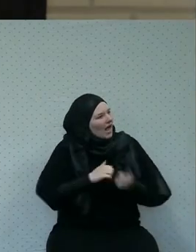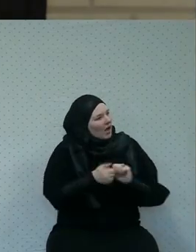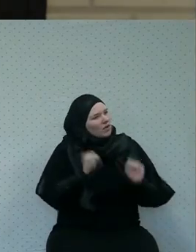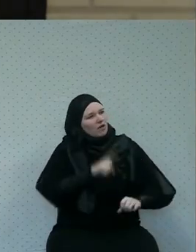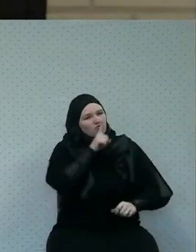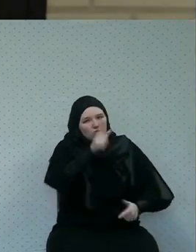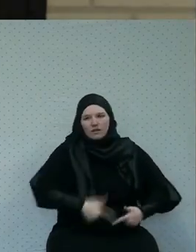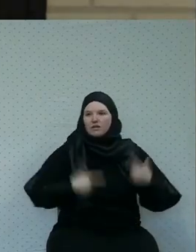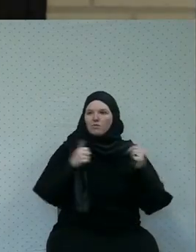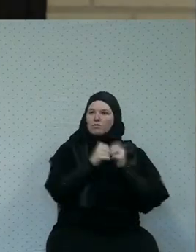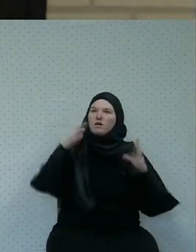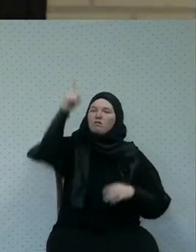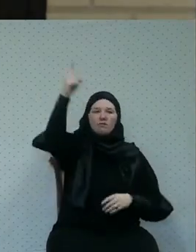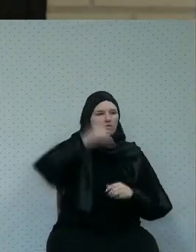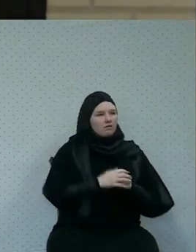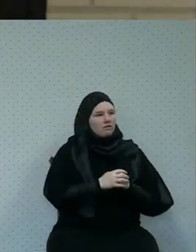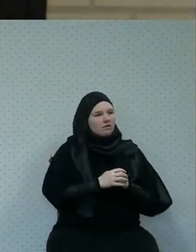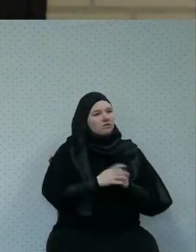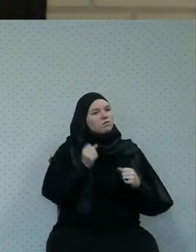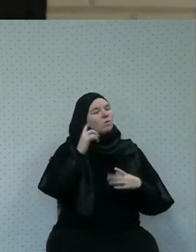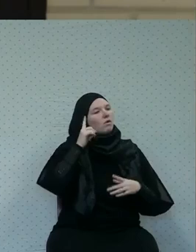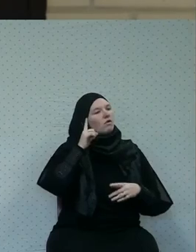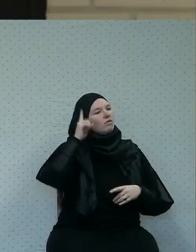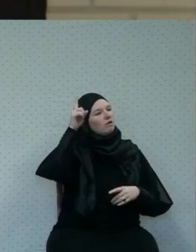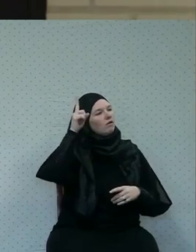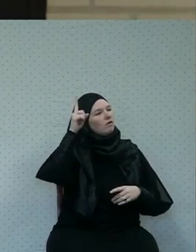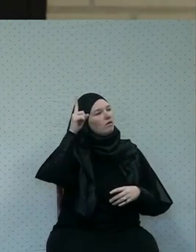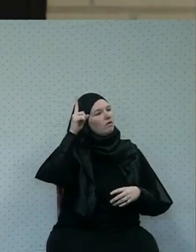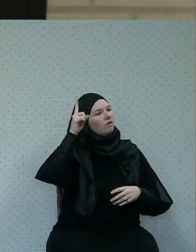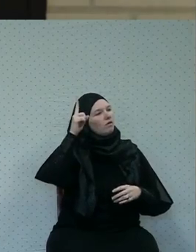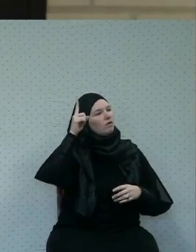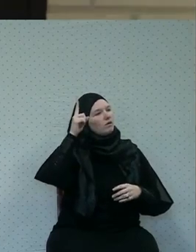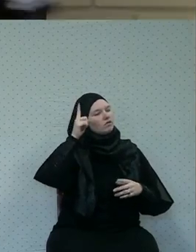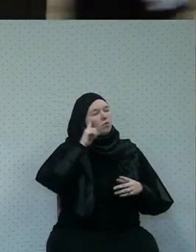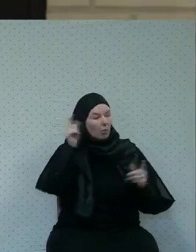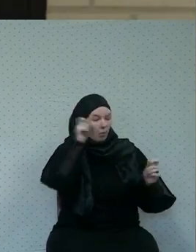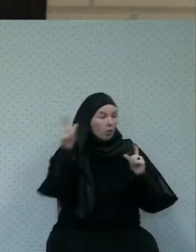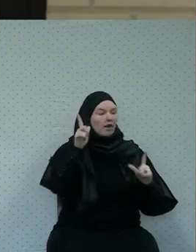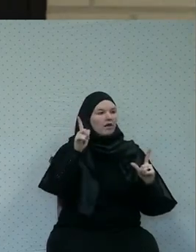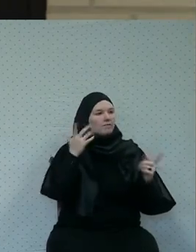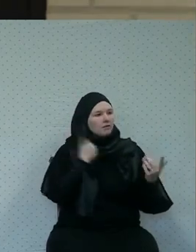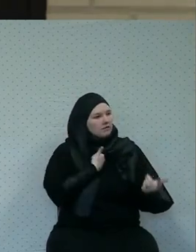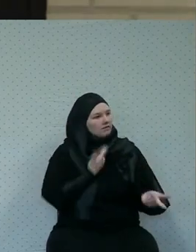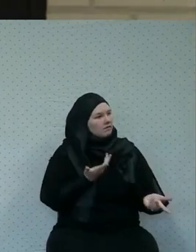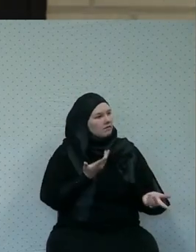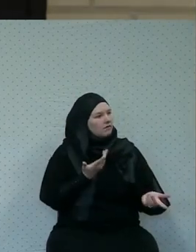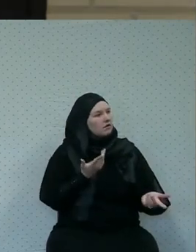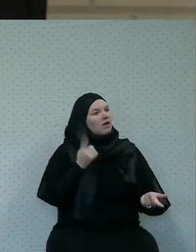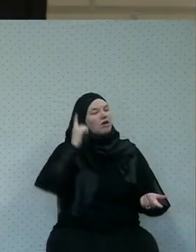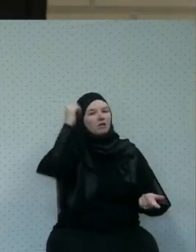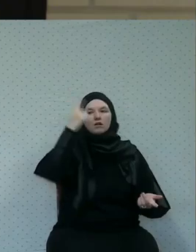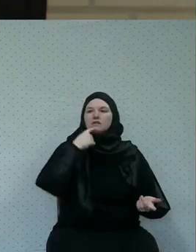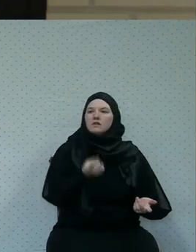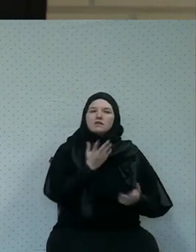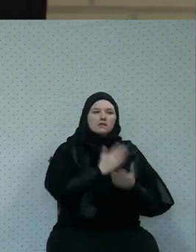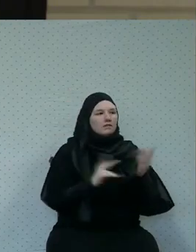life? So Allah, to shake our conscience, He tells us that some